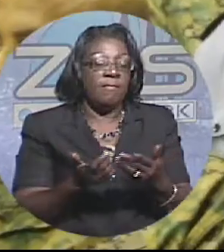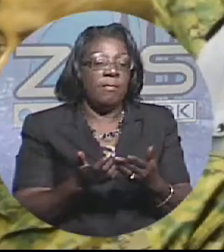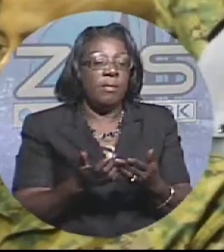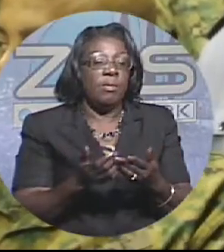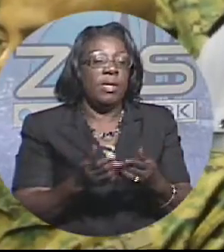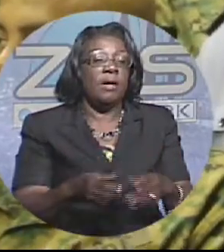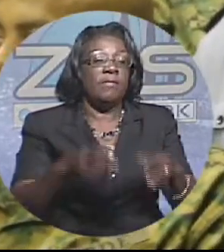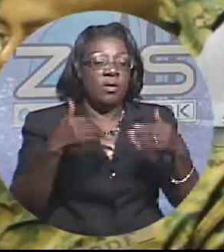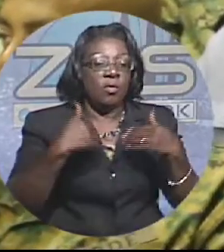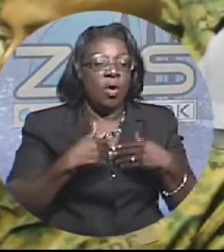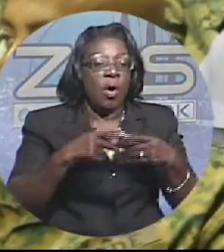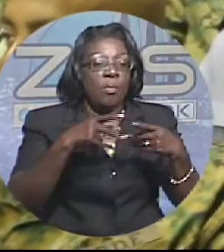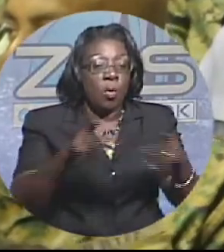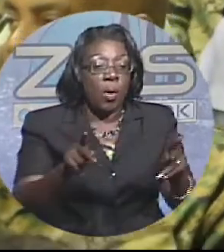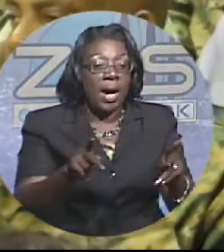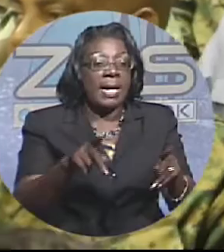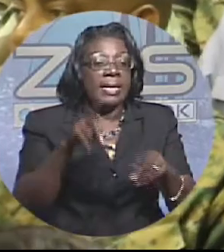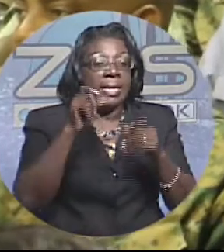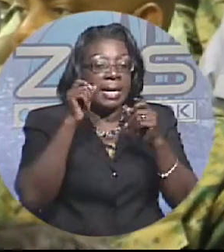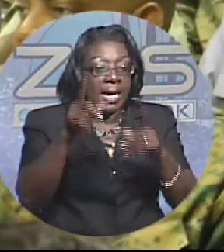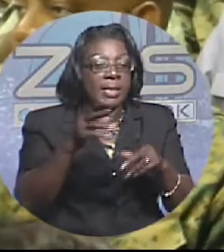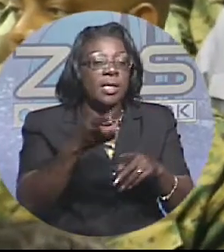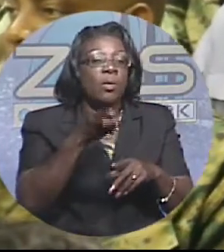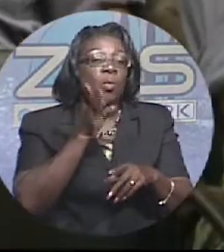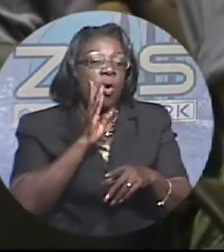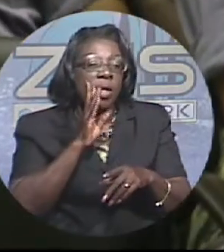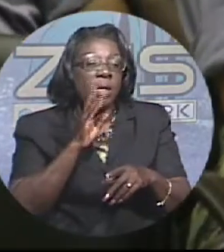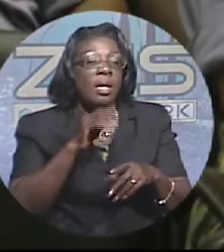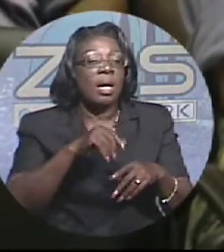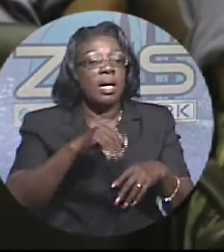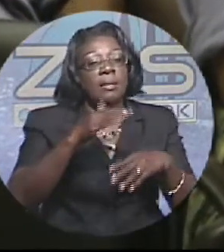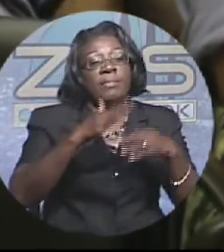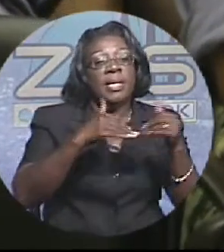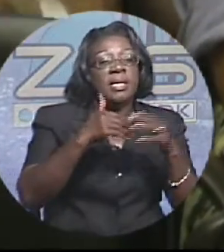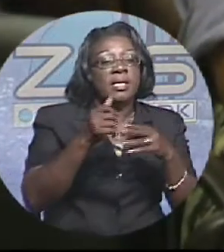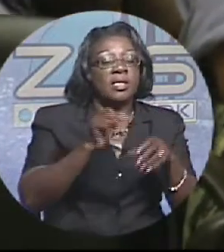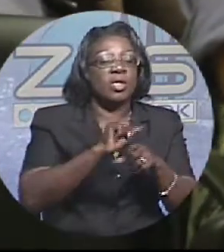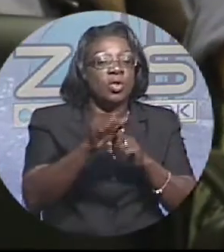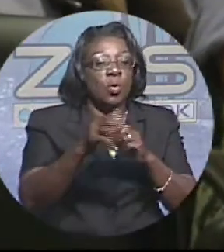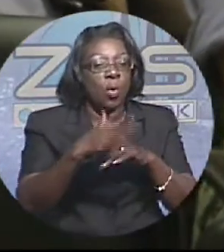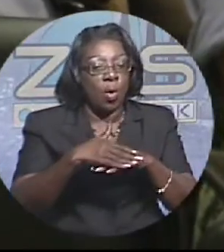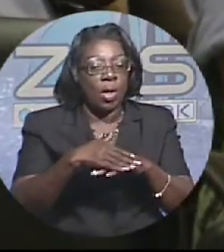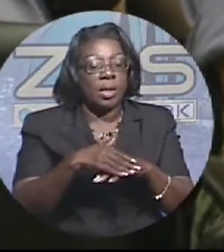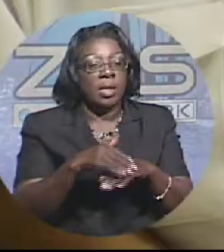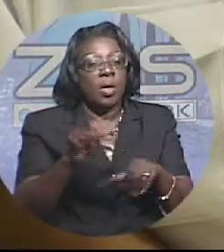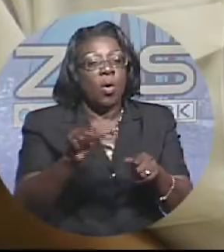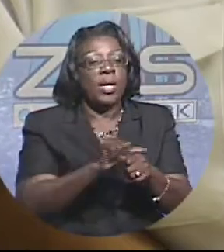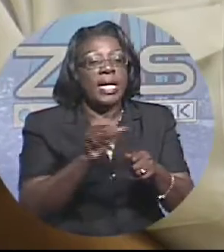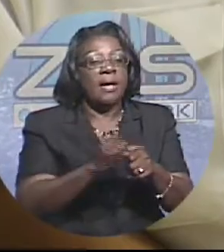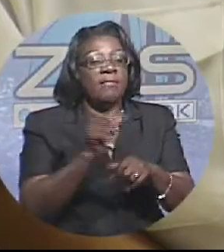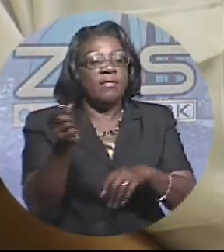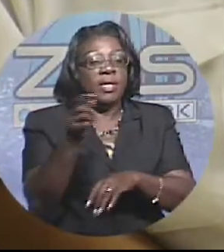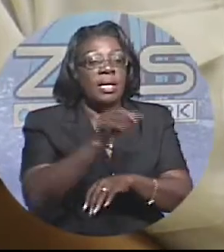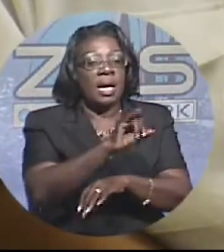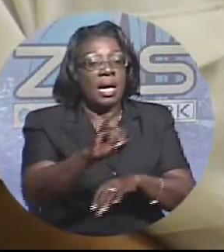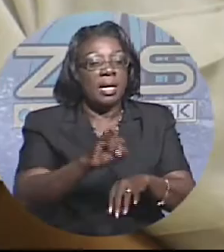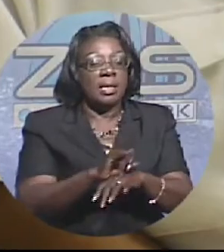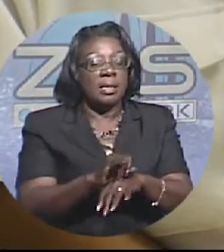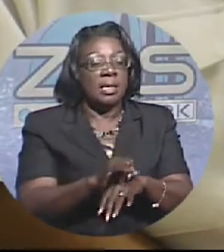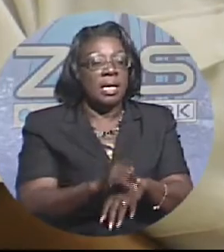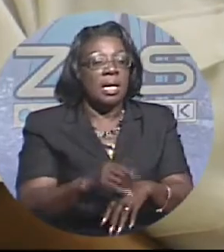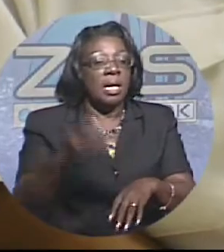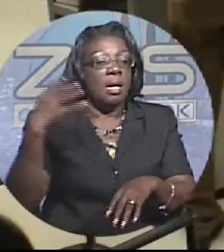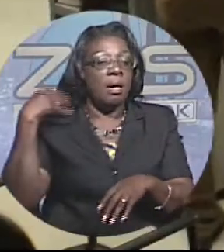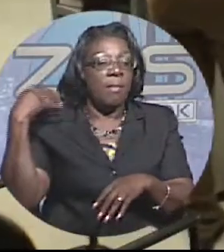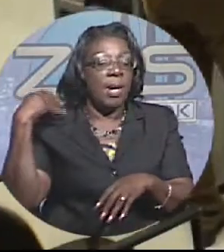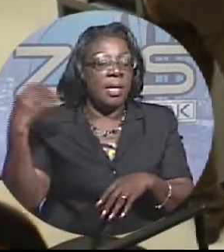56 officers are on the ground spread across the affected islands, providing assistance to those residents. Commander Nedley